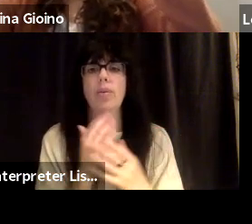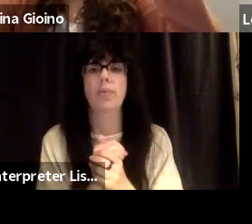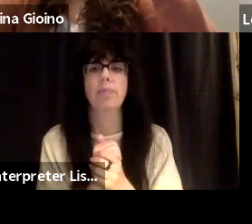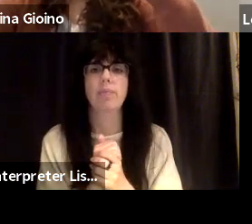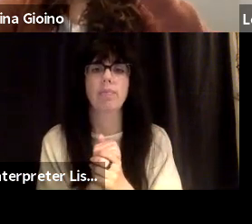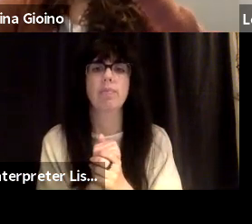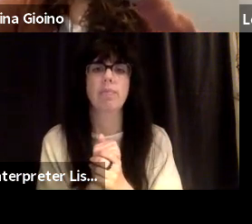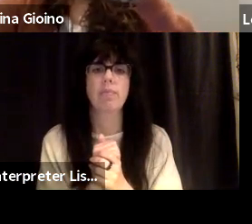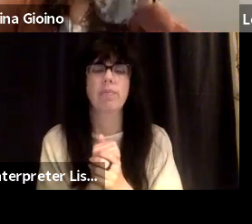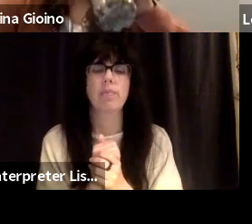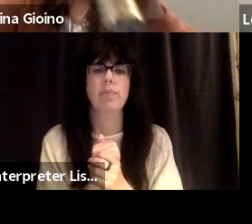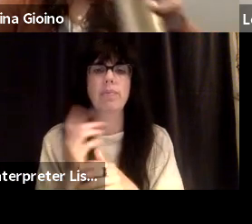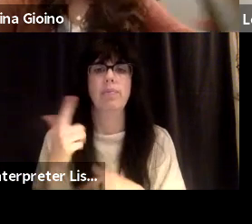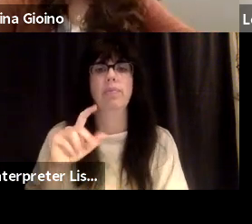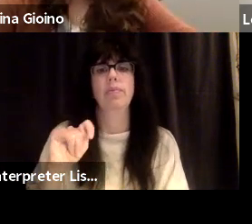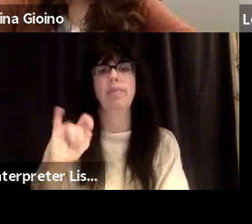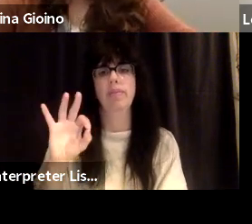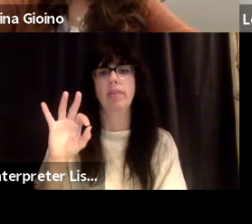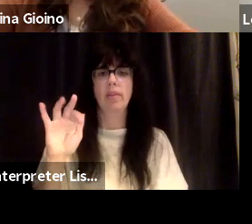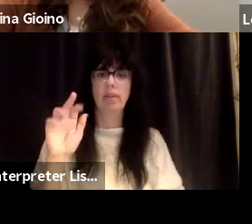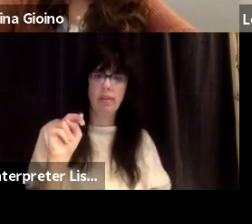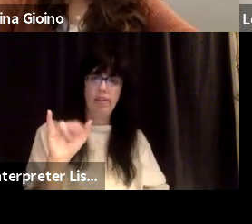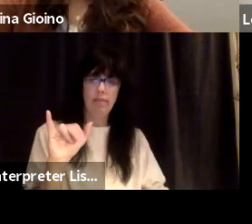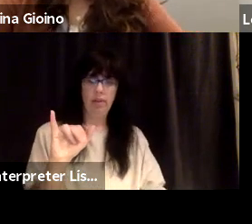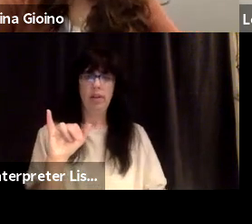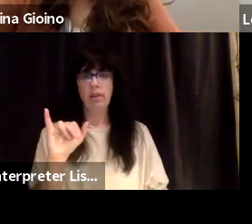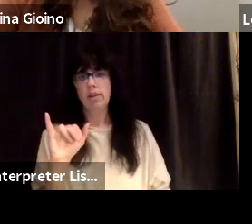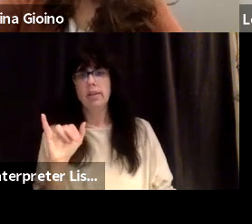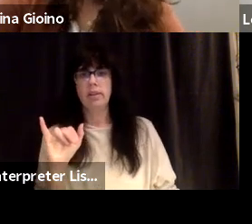Thank you, John. Let's hear from Tiffany Caban.